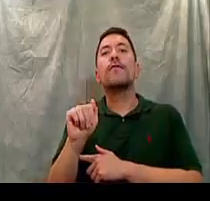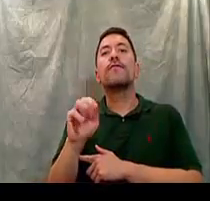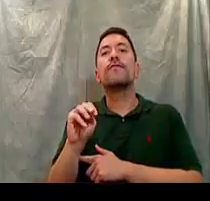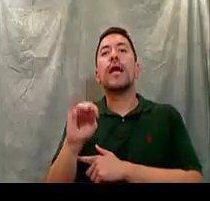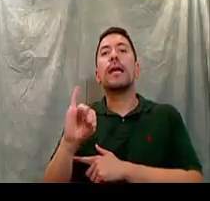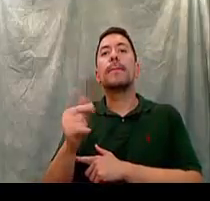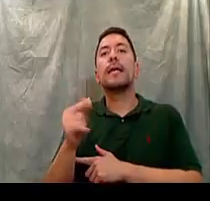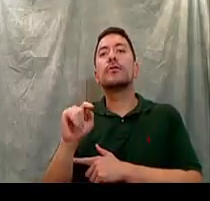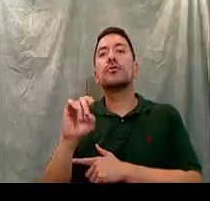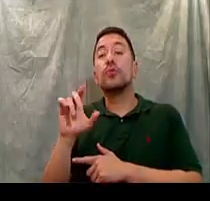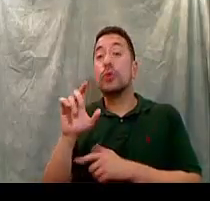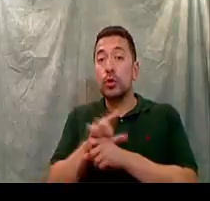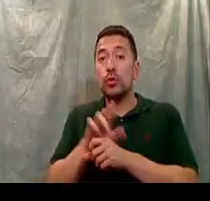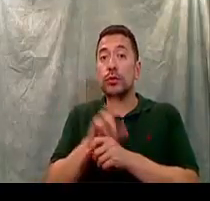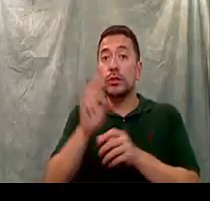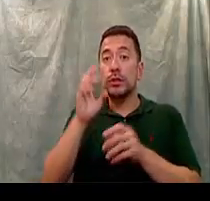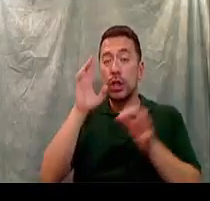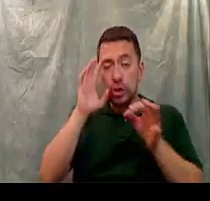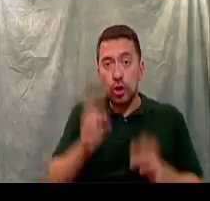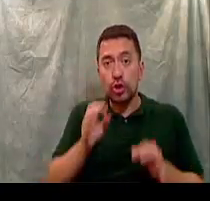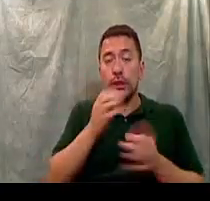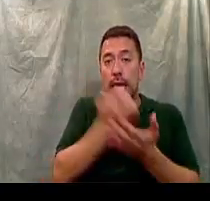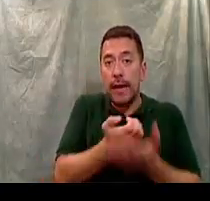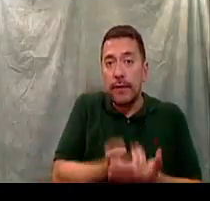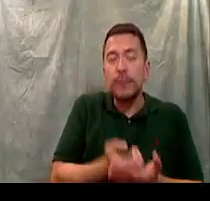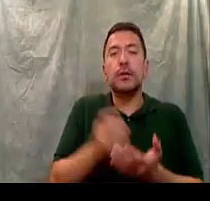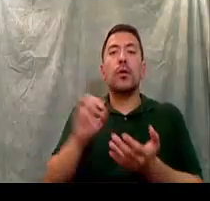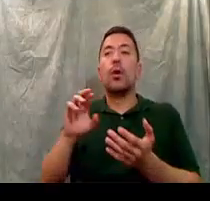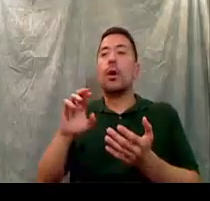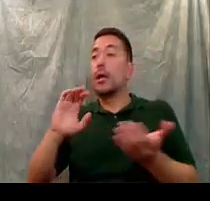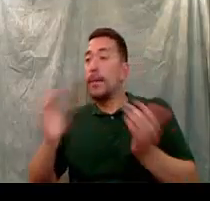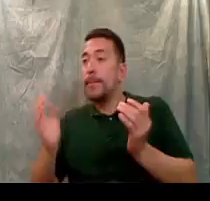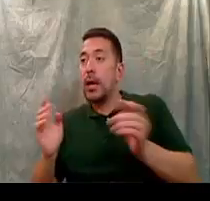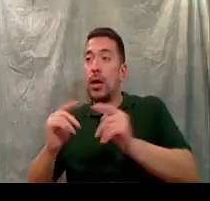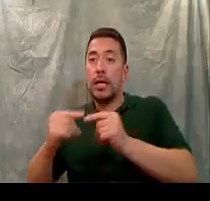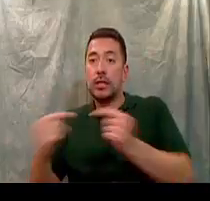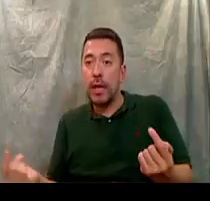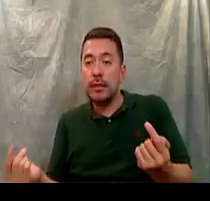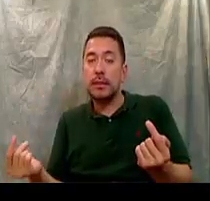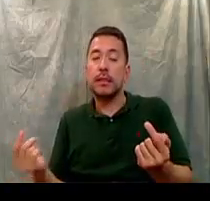use assertion and evidence? Did they use comparing and contrasting? Did they